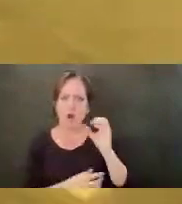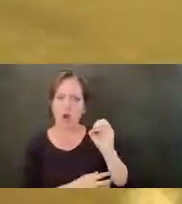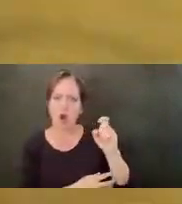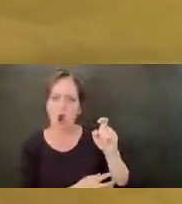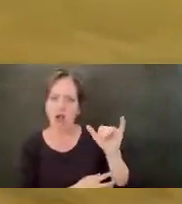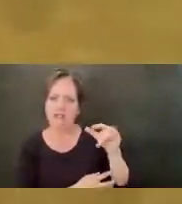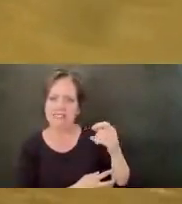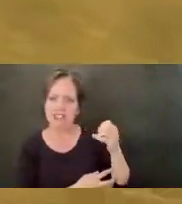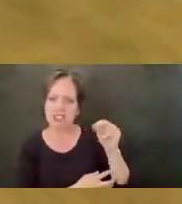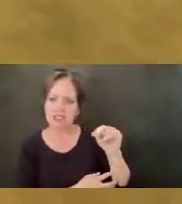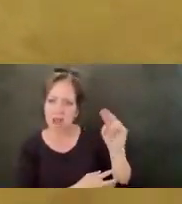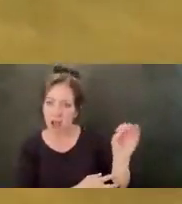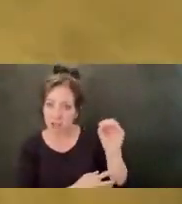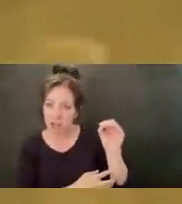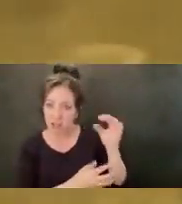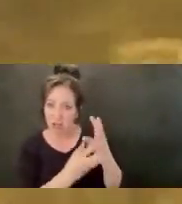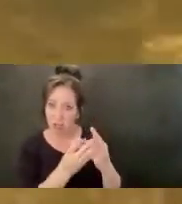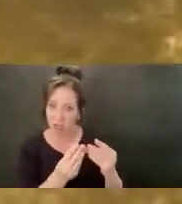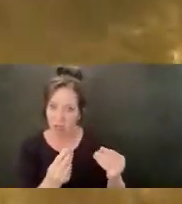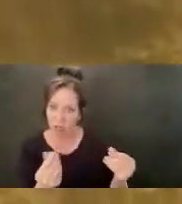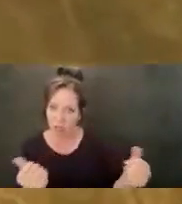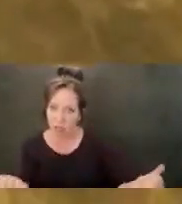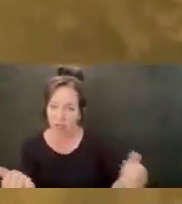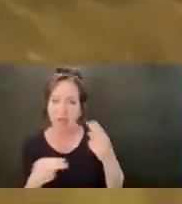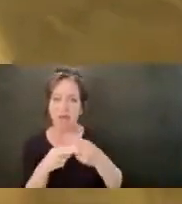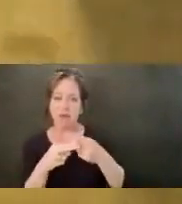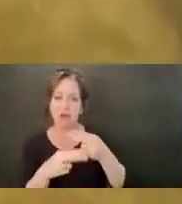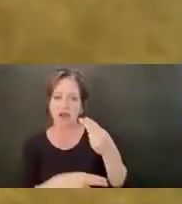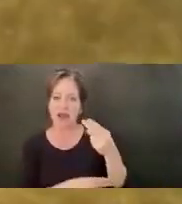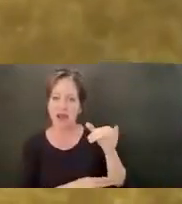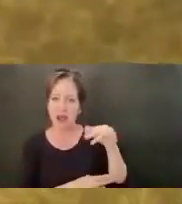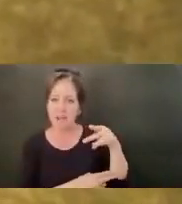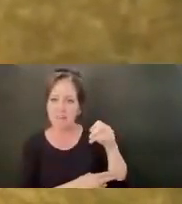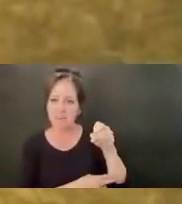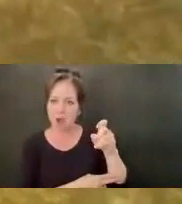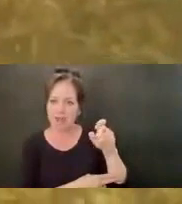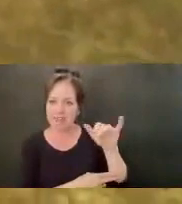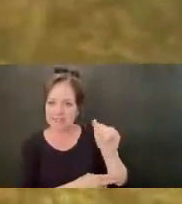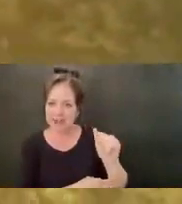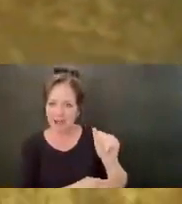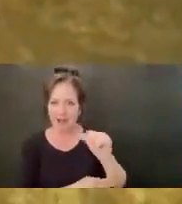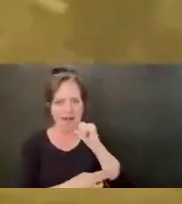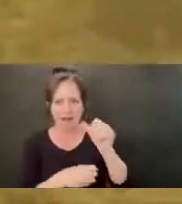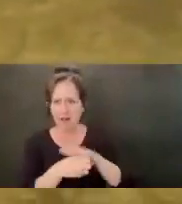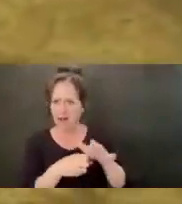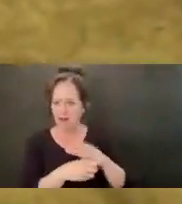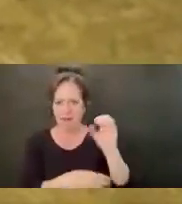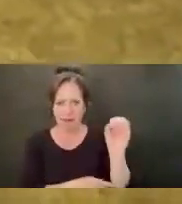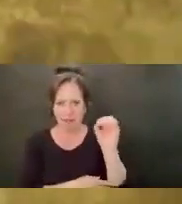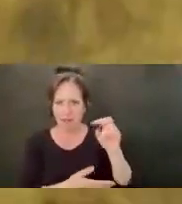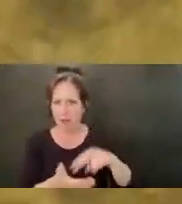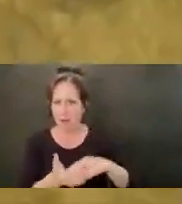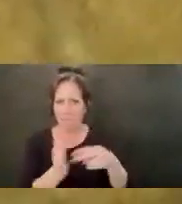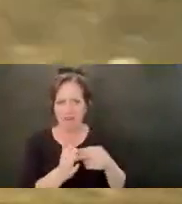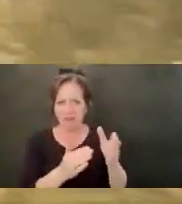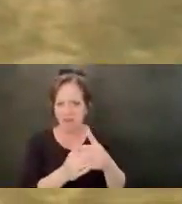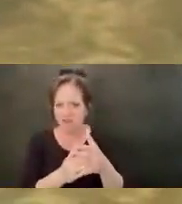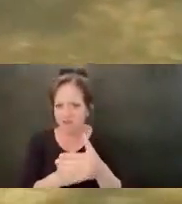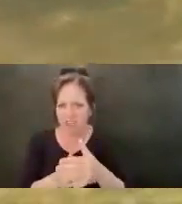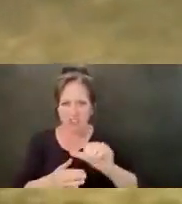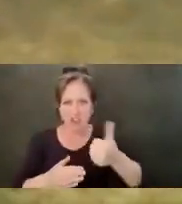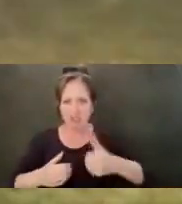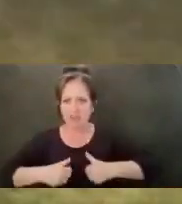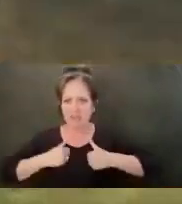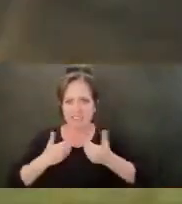This is hypoxia, when oxygen in the water is so low it can no longer sustain marine life in bottom or near